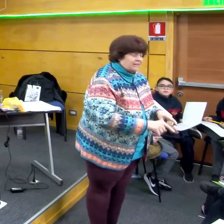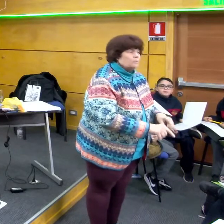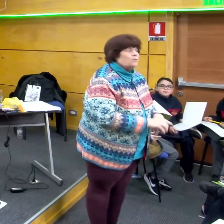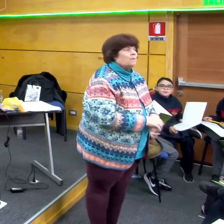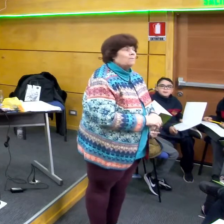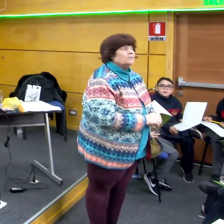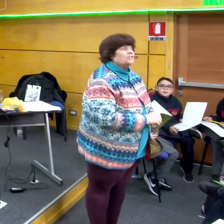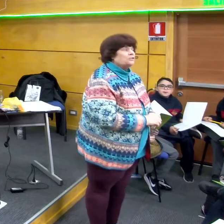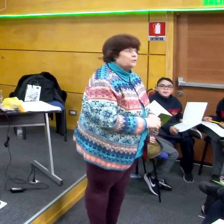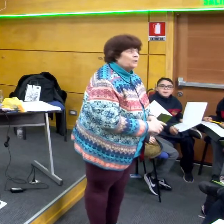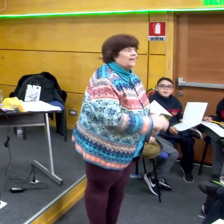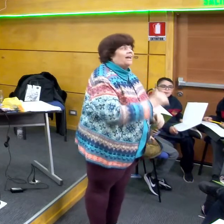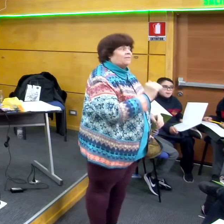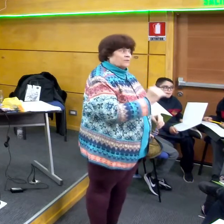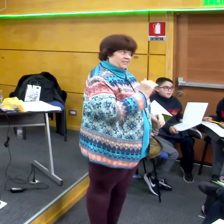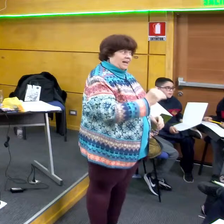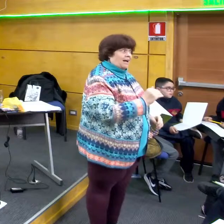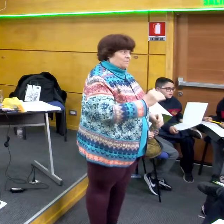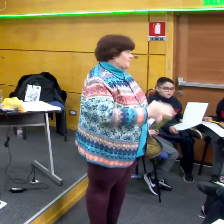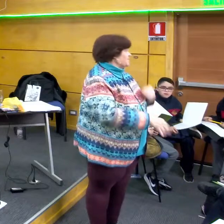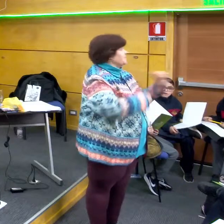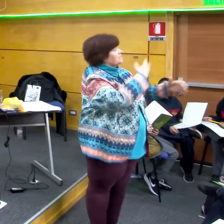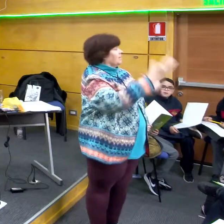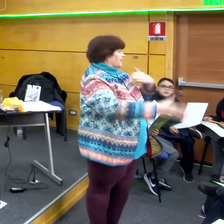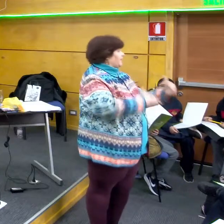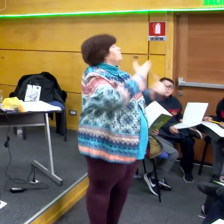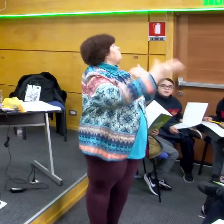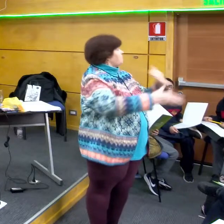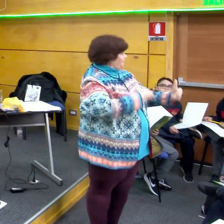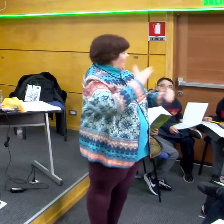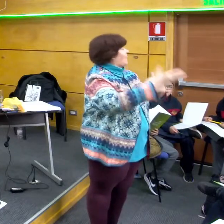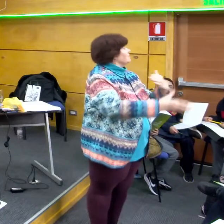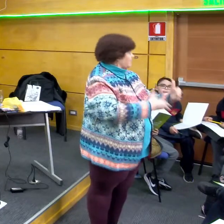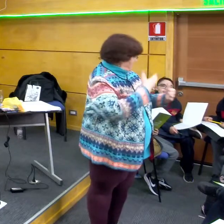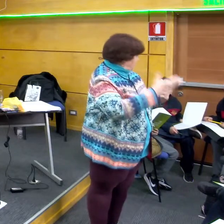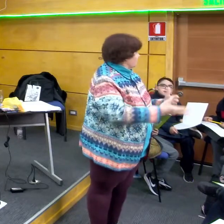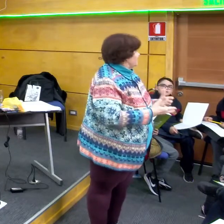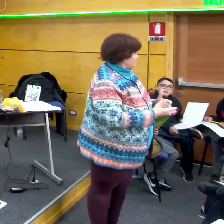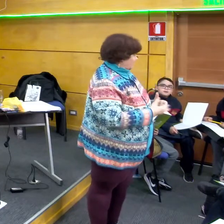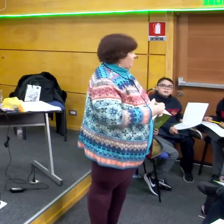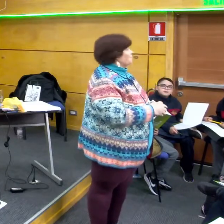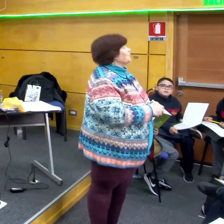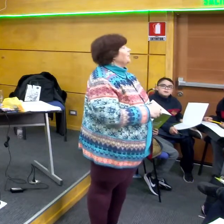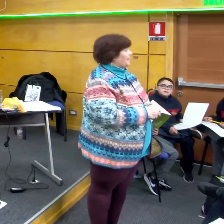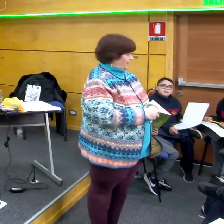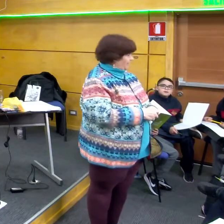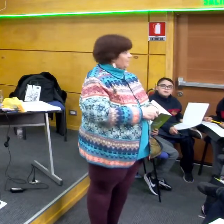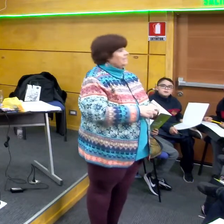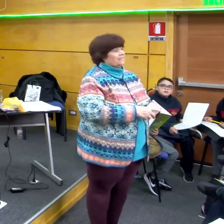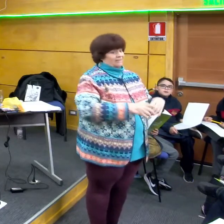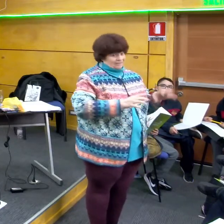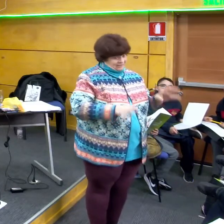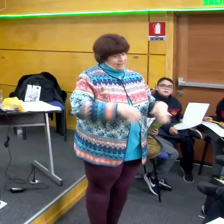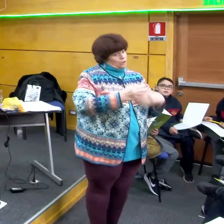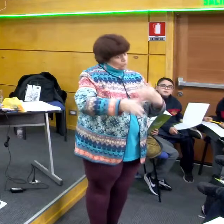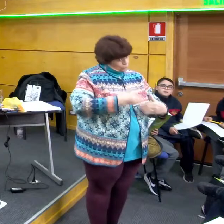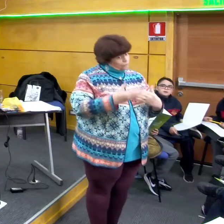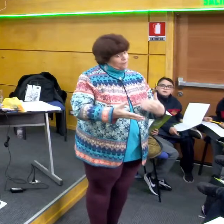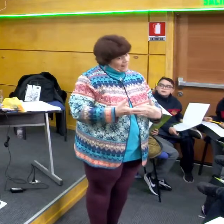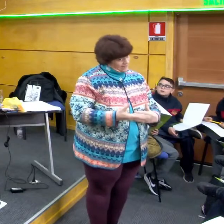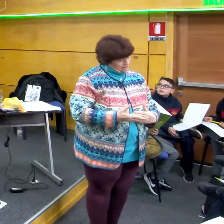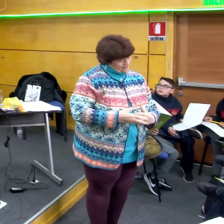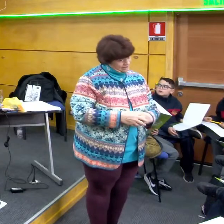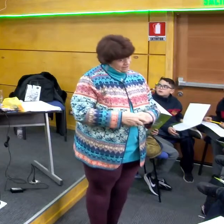And did they remember to do it every time? Because you start getting fast and forgetting and go